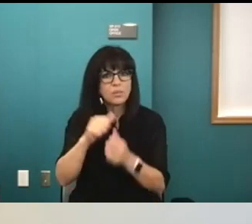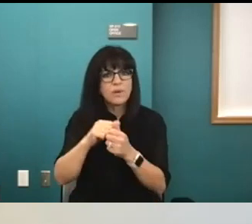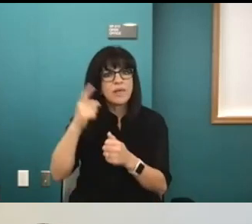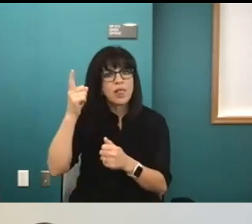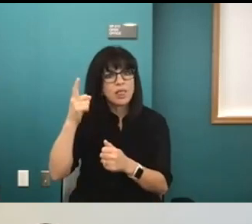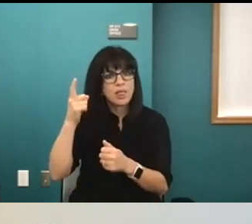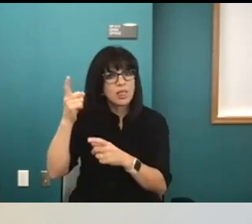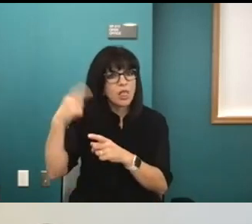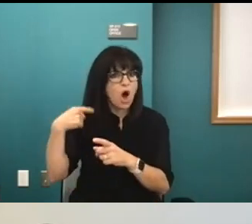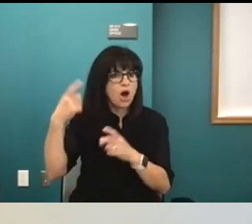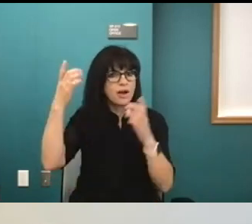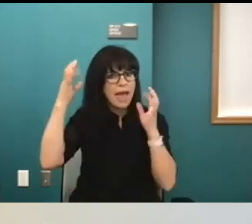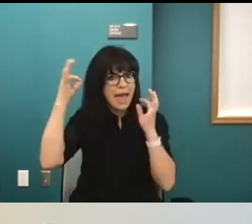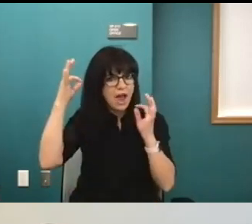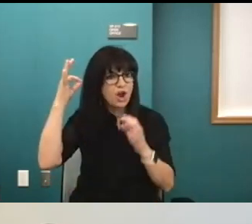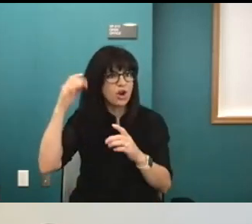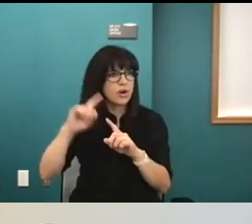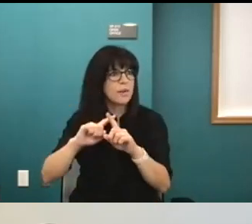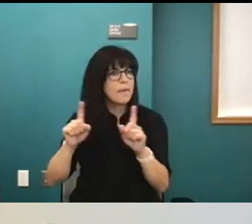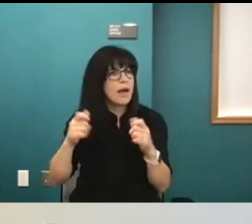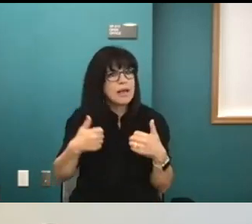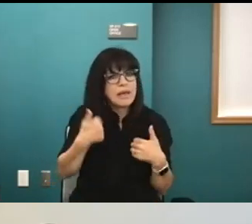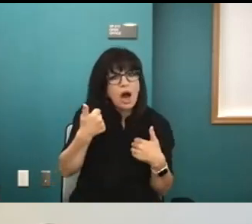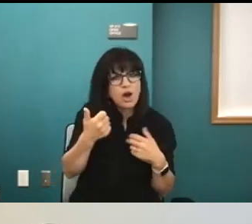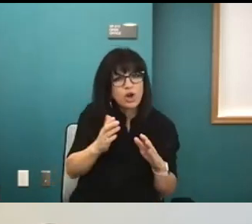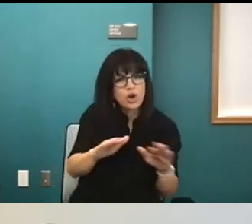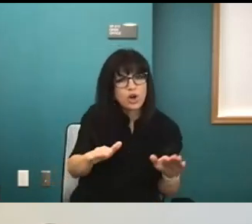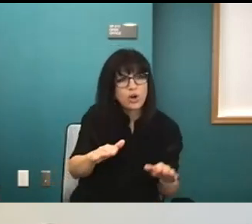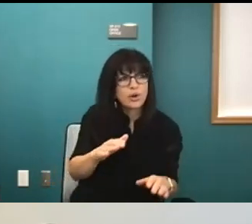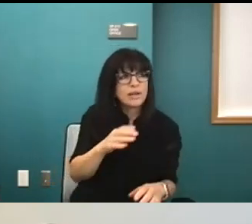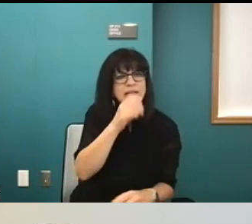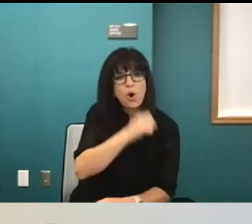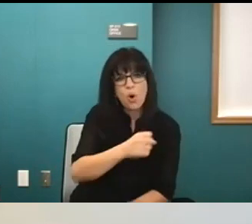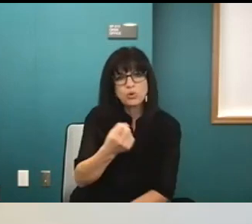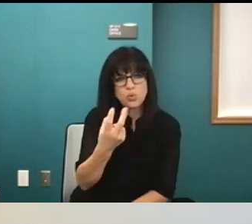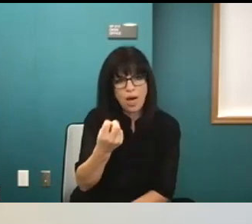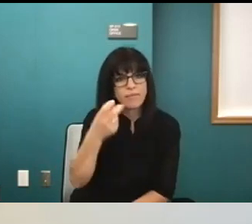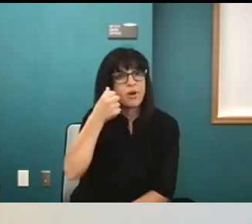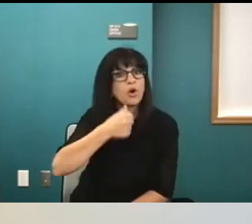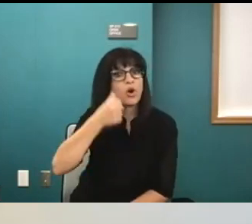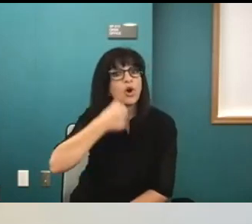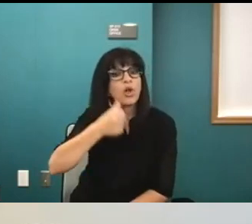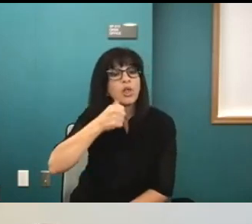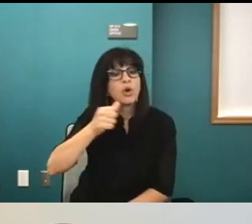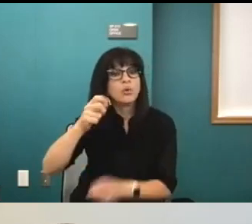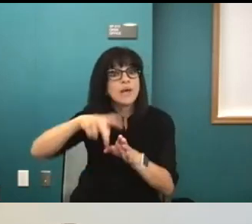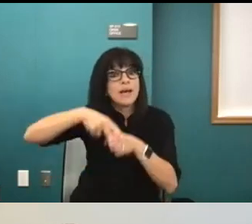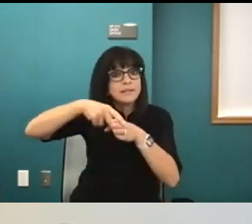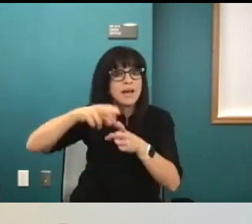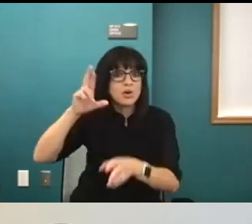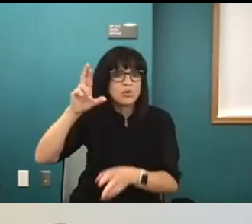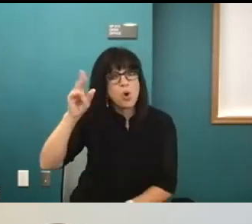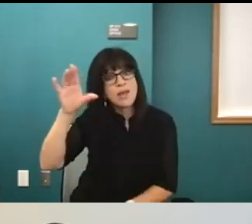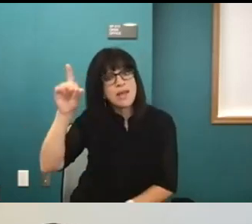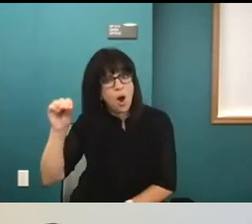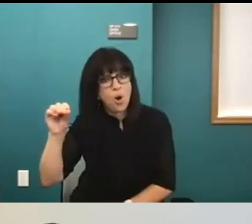I've got a little, or a younger, probably 12 now, girl who rodeos, and she wears a hat and